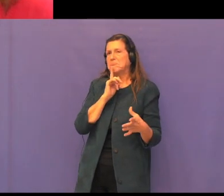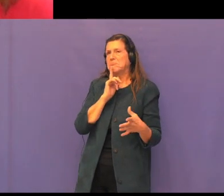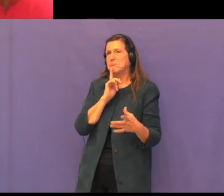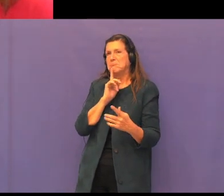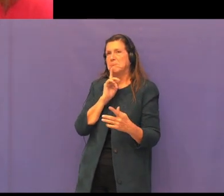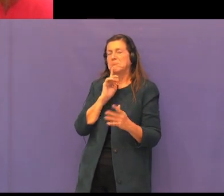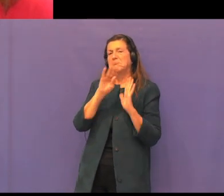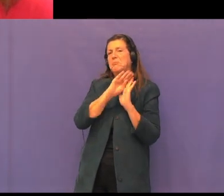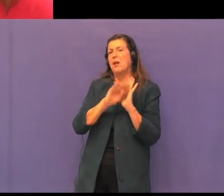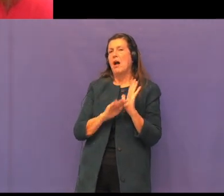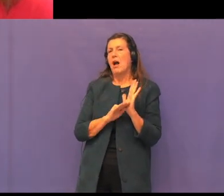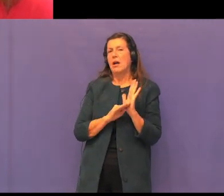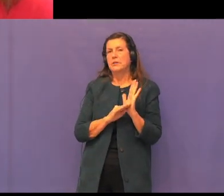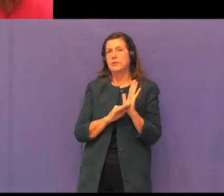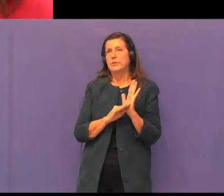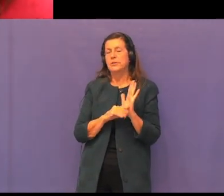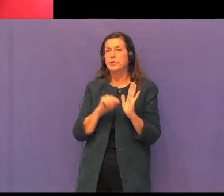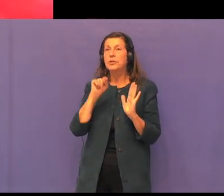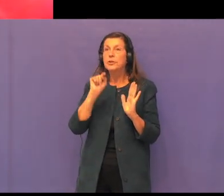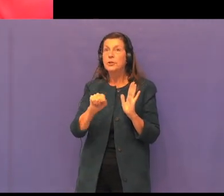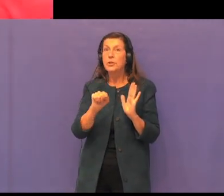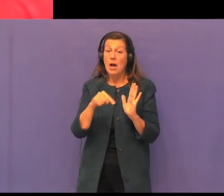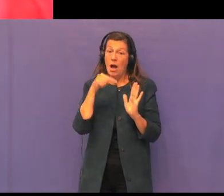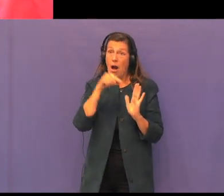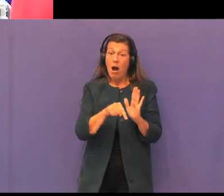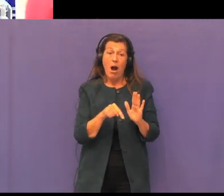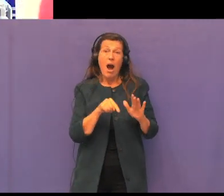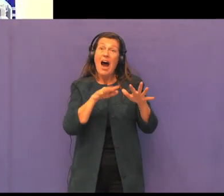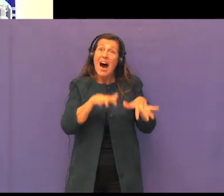will produce, if you like, ways of